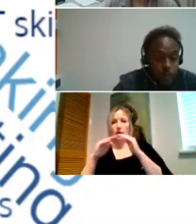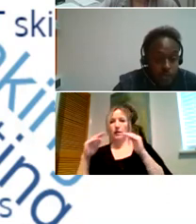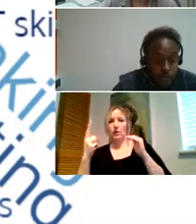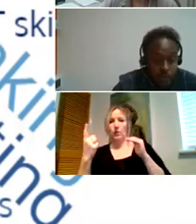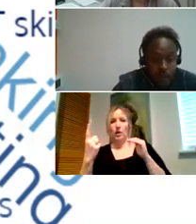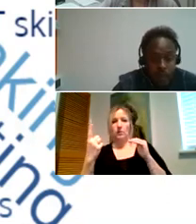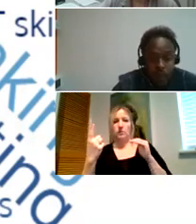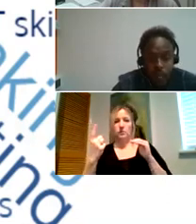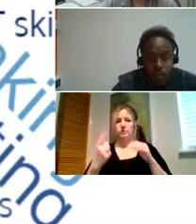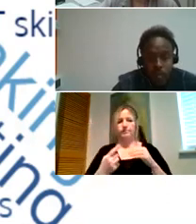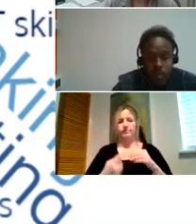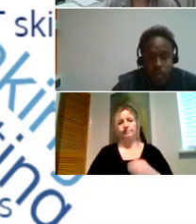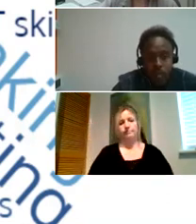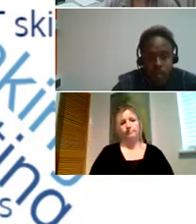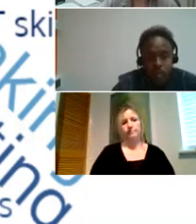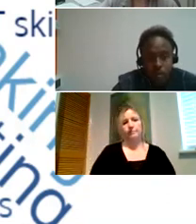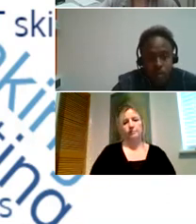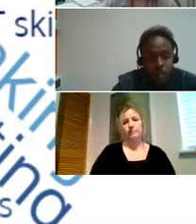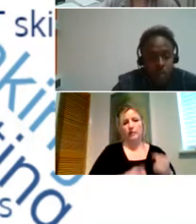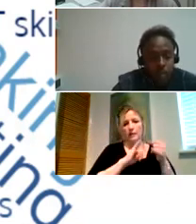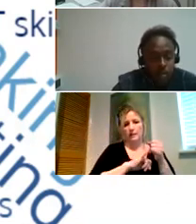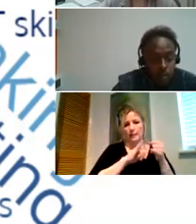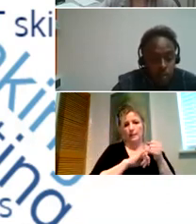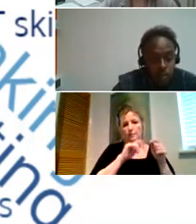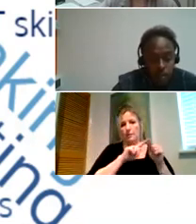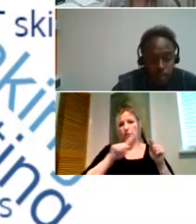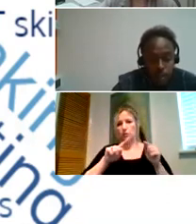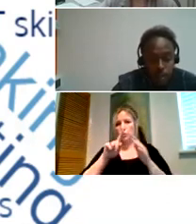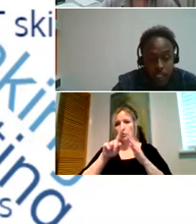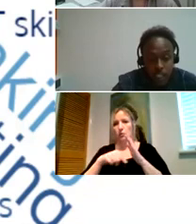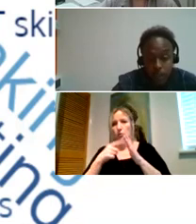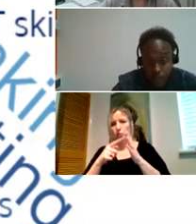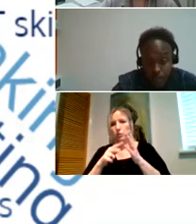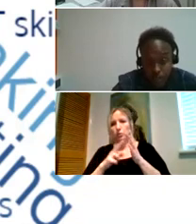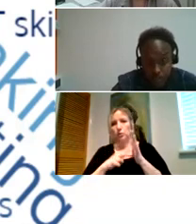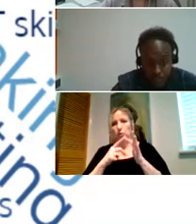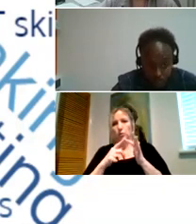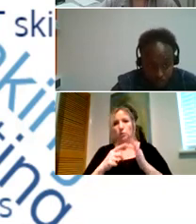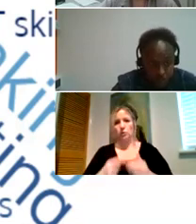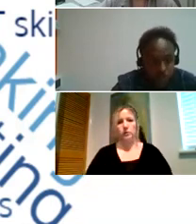6 hours a week. So that's Tuesday to Thursdays from 6:15.